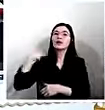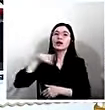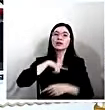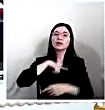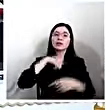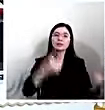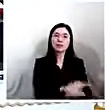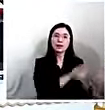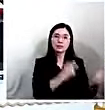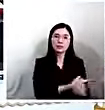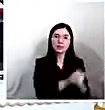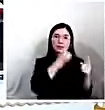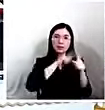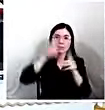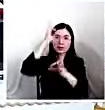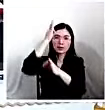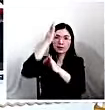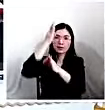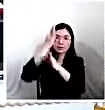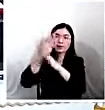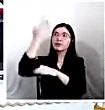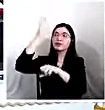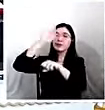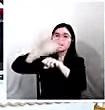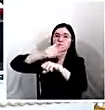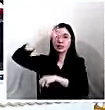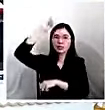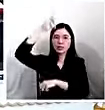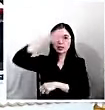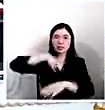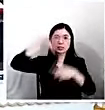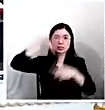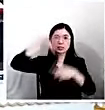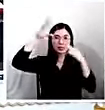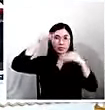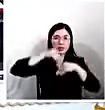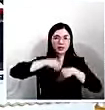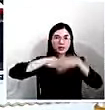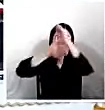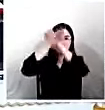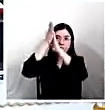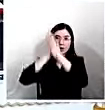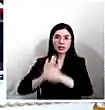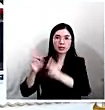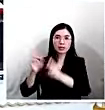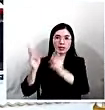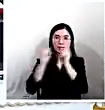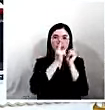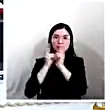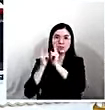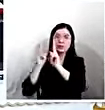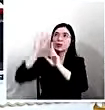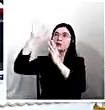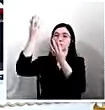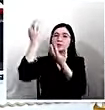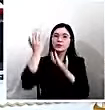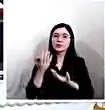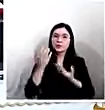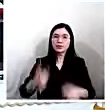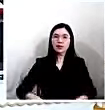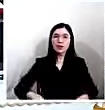our sins, but on the faith of your church, and graciously grant her peace and unity in accordance with your